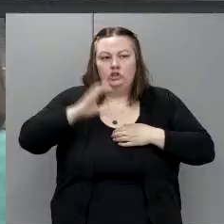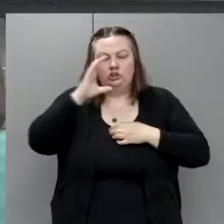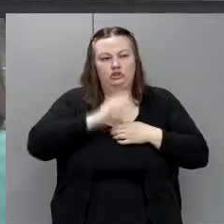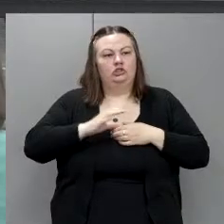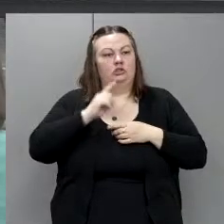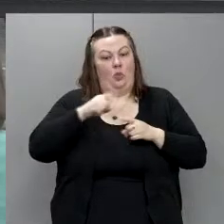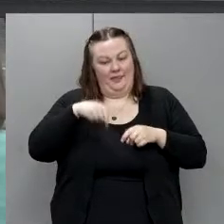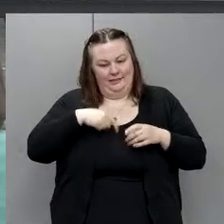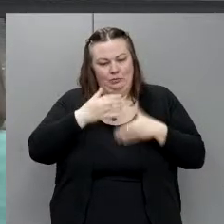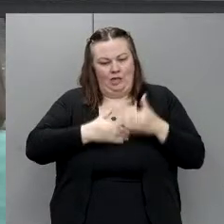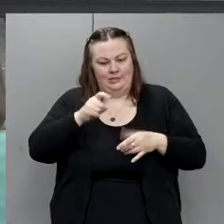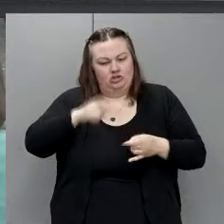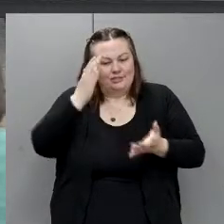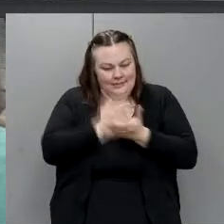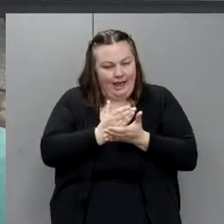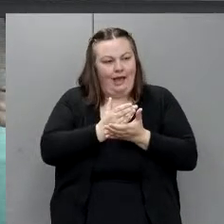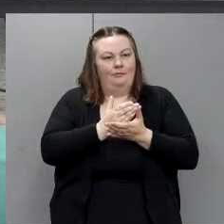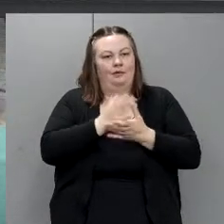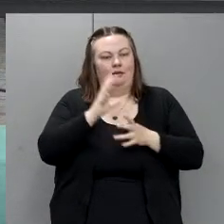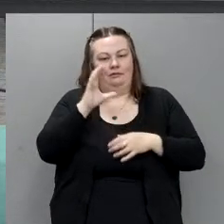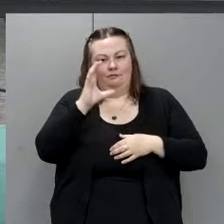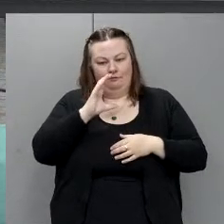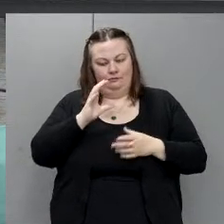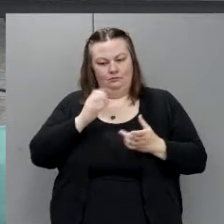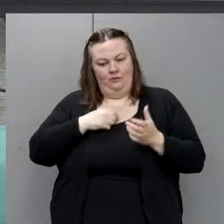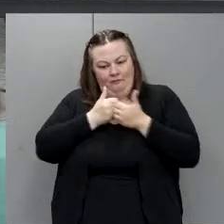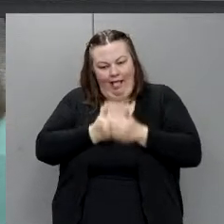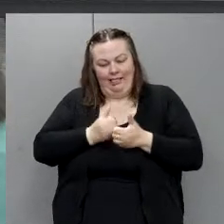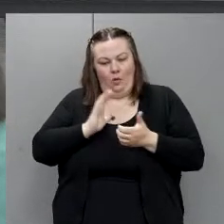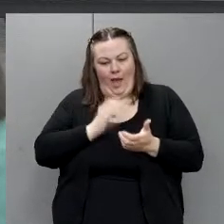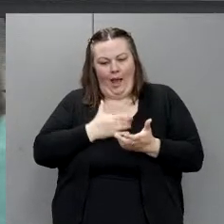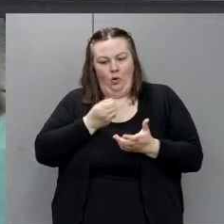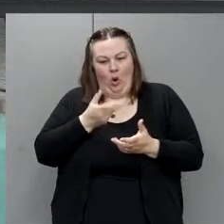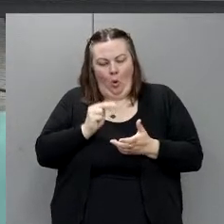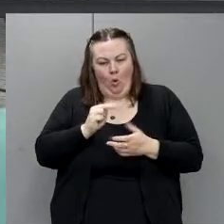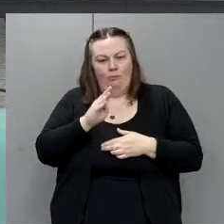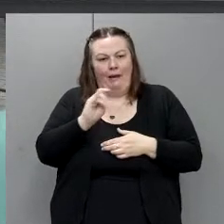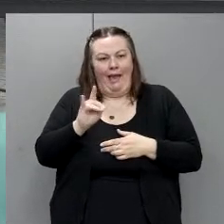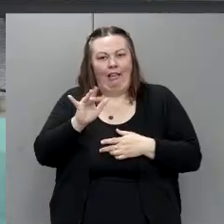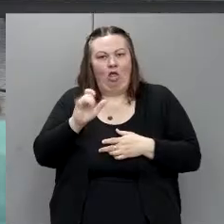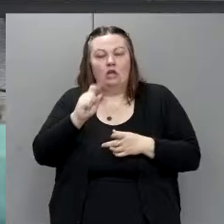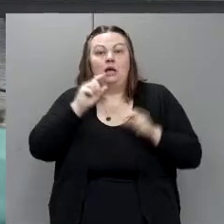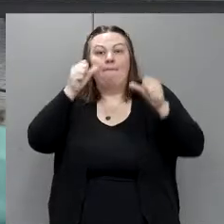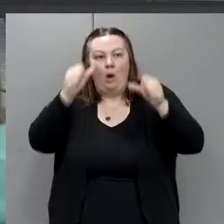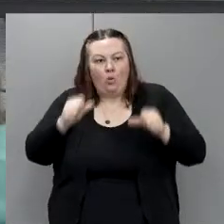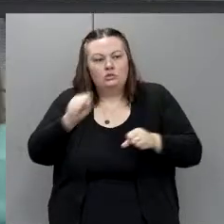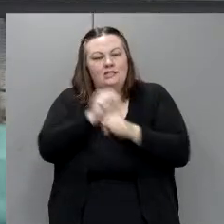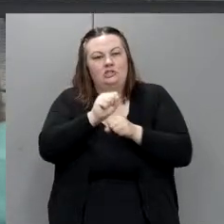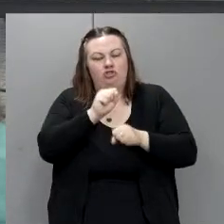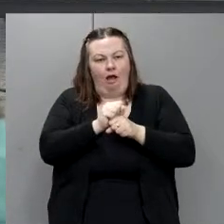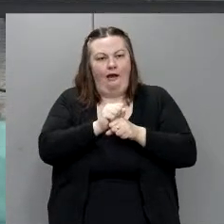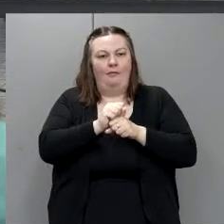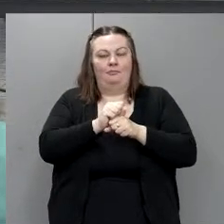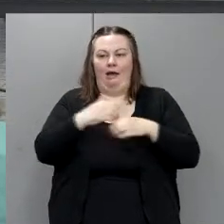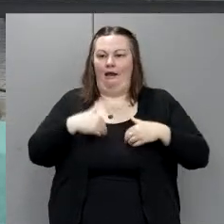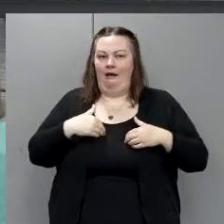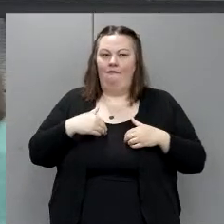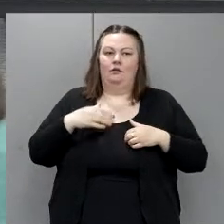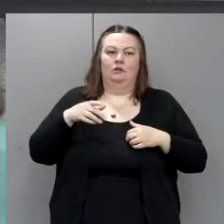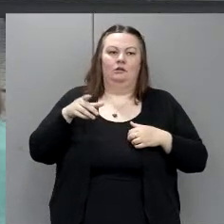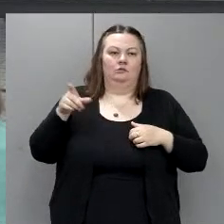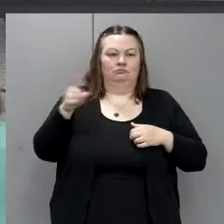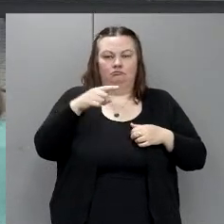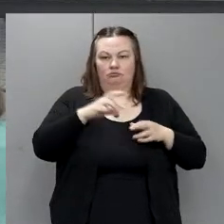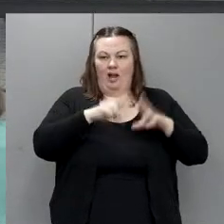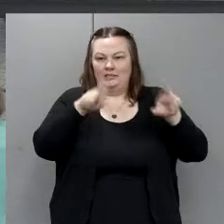until we do a search, follow our own procedures, follow what our bylaws say, post the job, have the